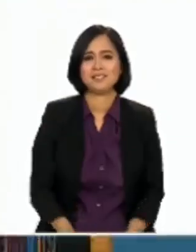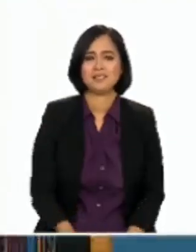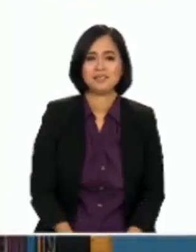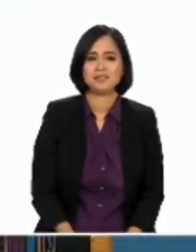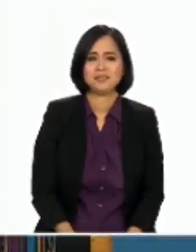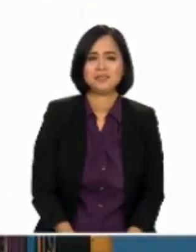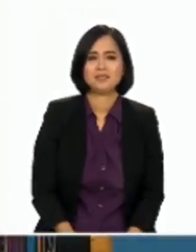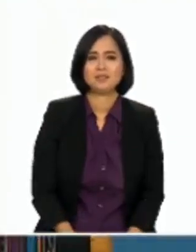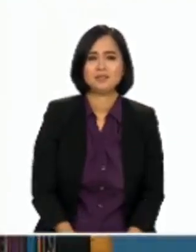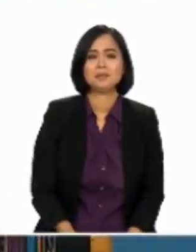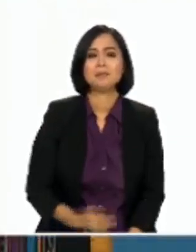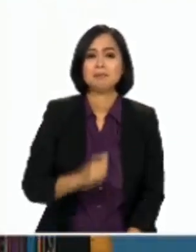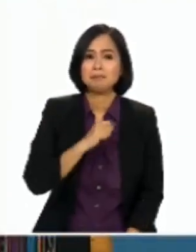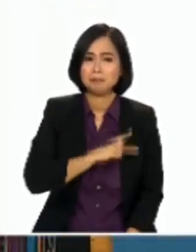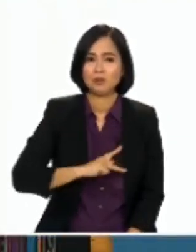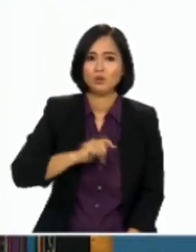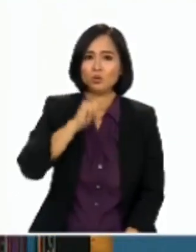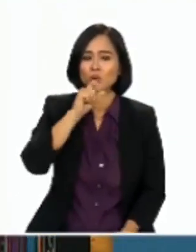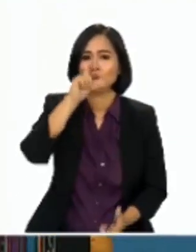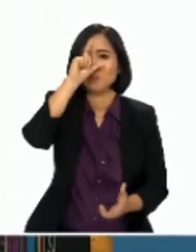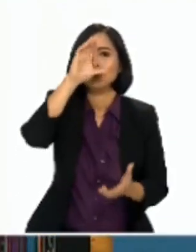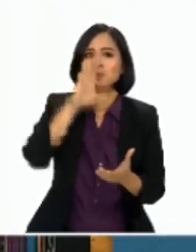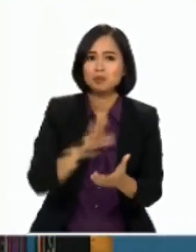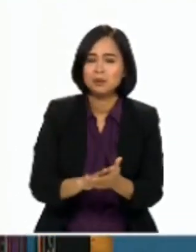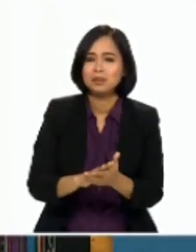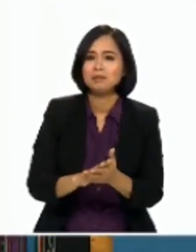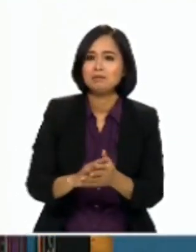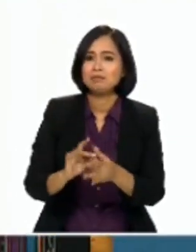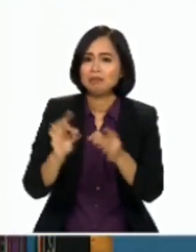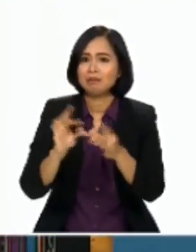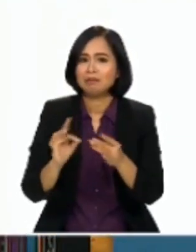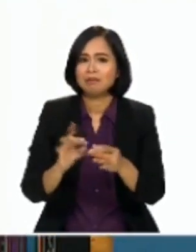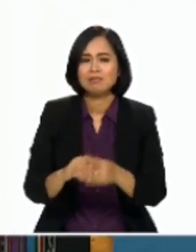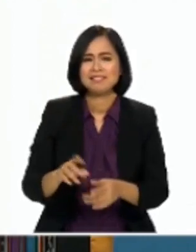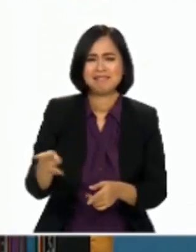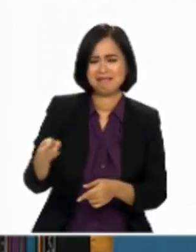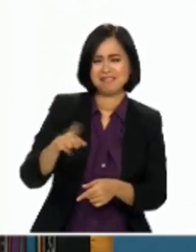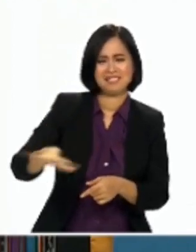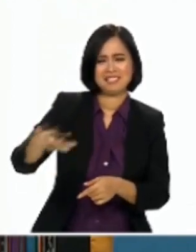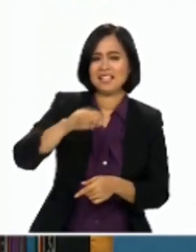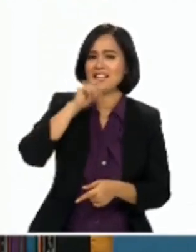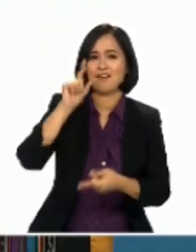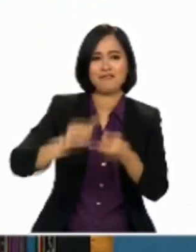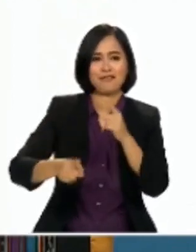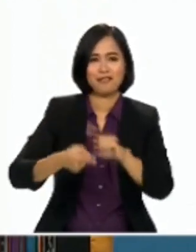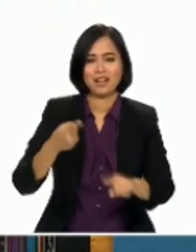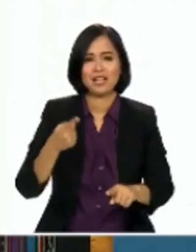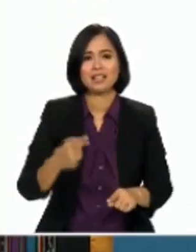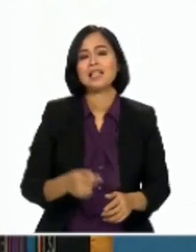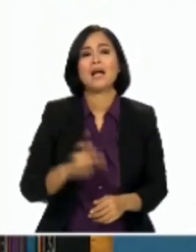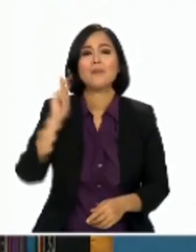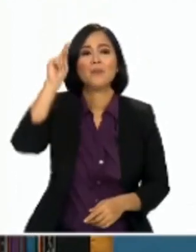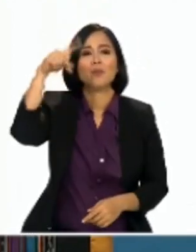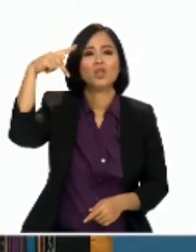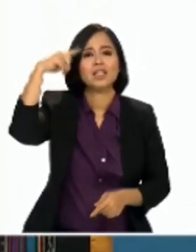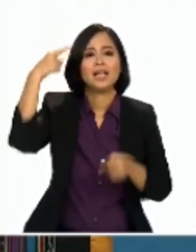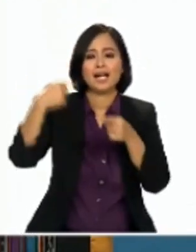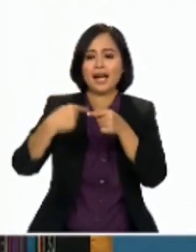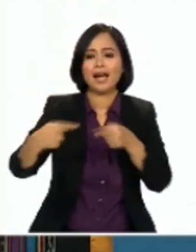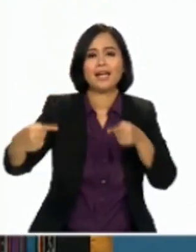Do not believe the others because they are not my friends. They are my political